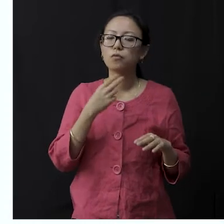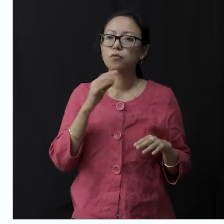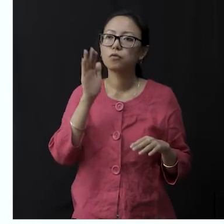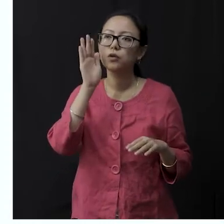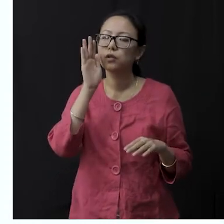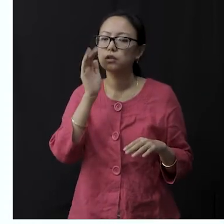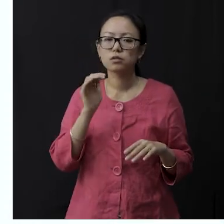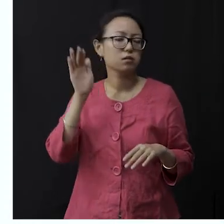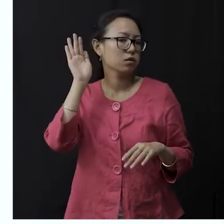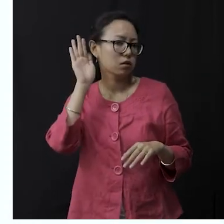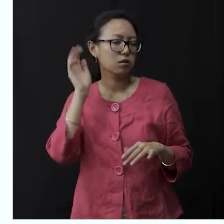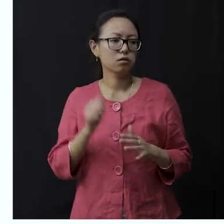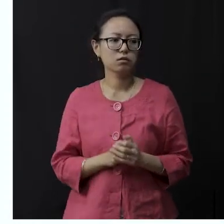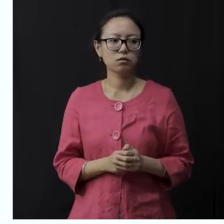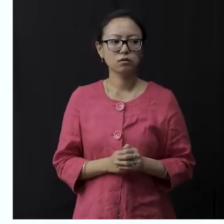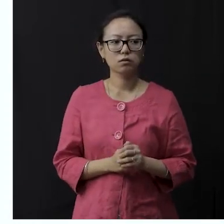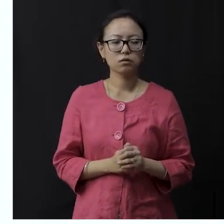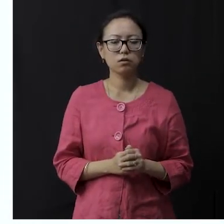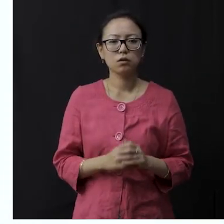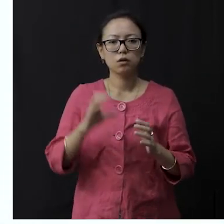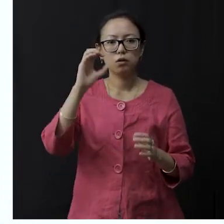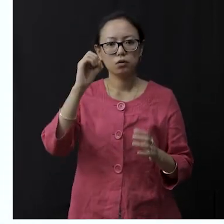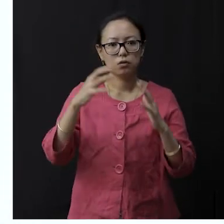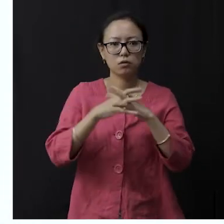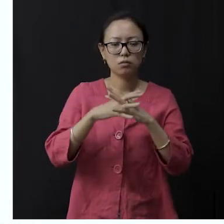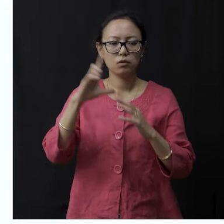is this is sharp sound.